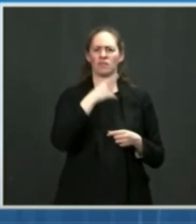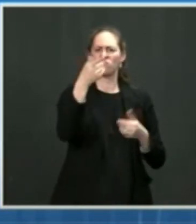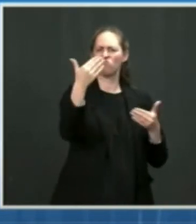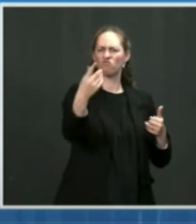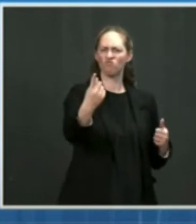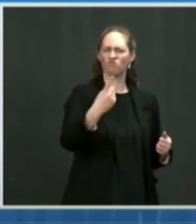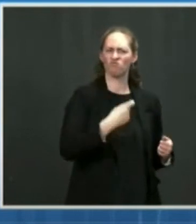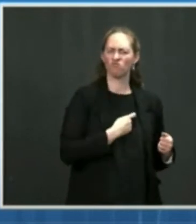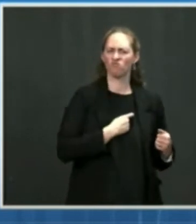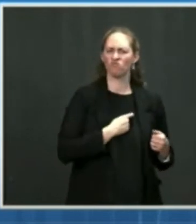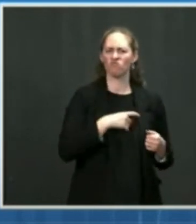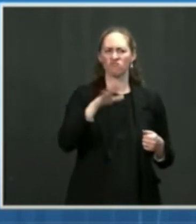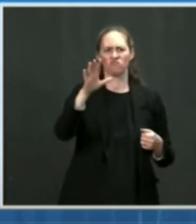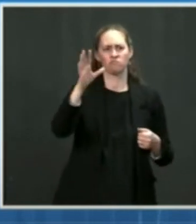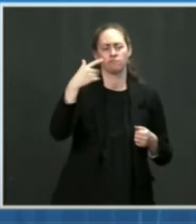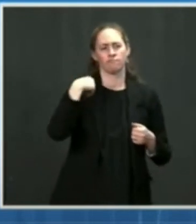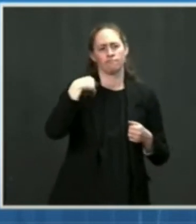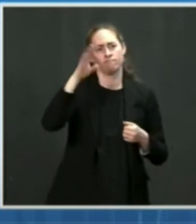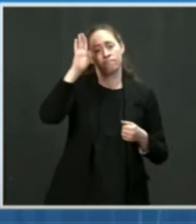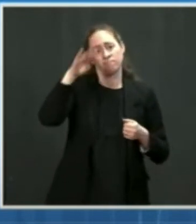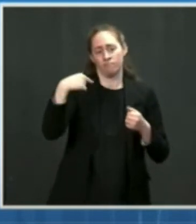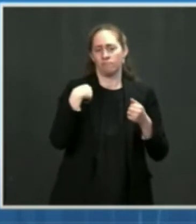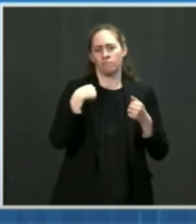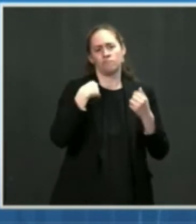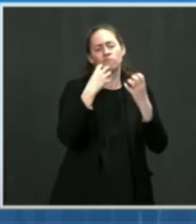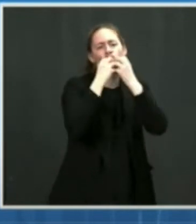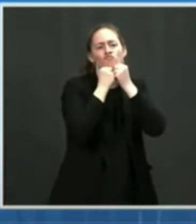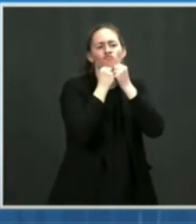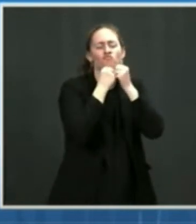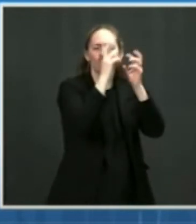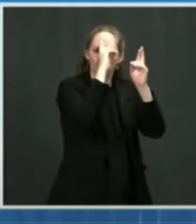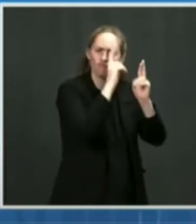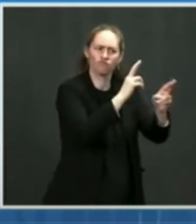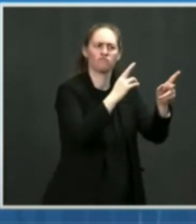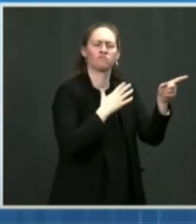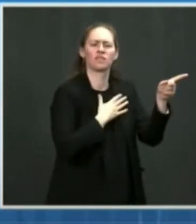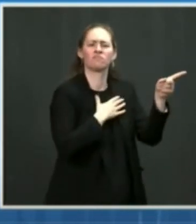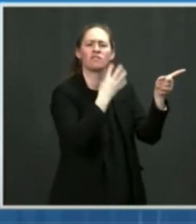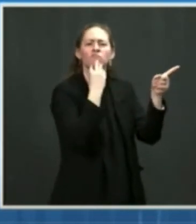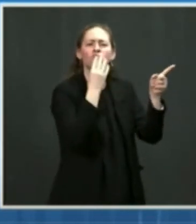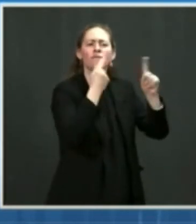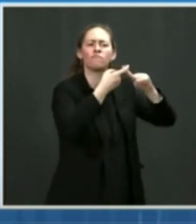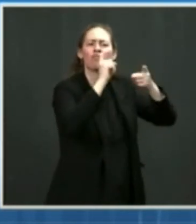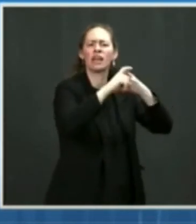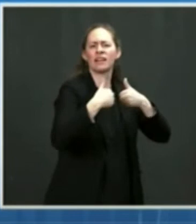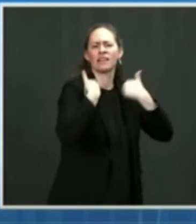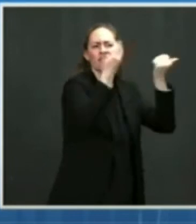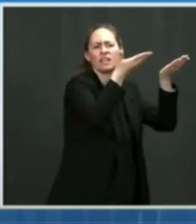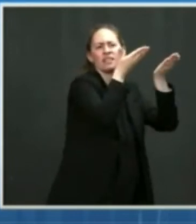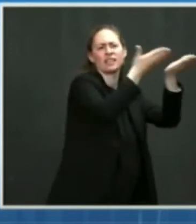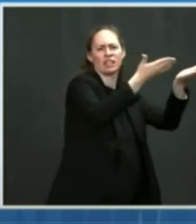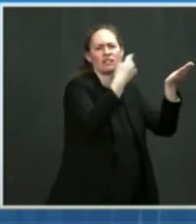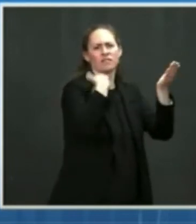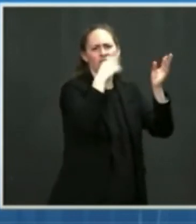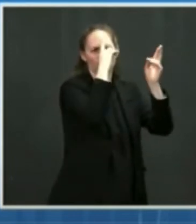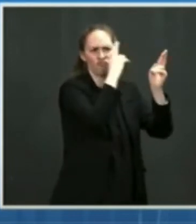respect to my so many Israeli friends, I think that reprint or preprint, as it were, was about as confusing as you